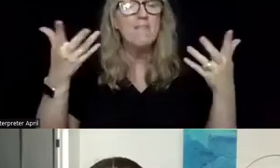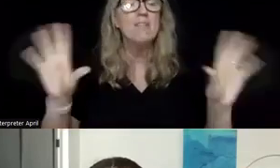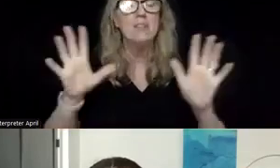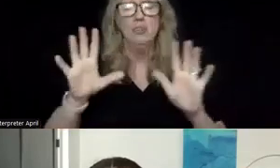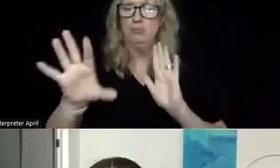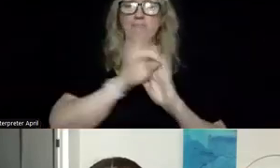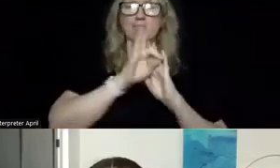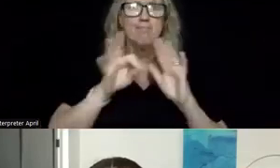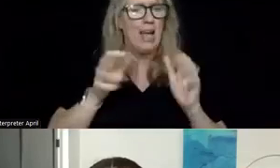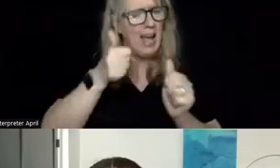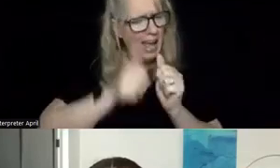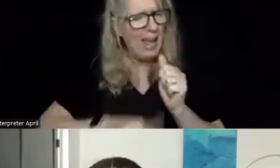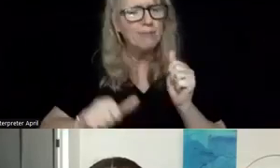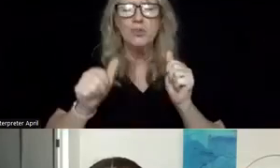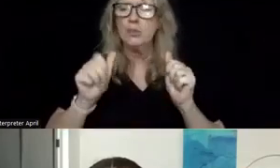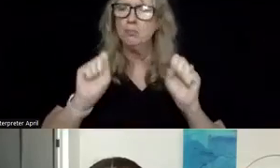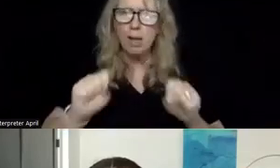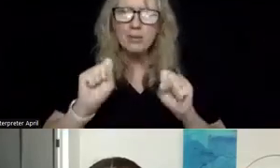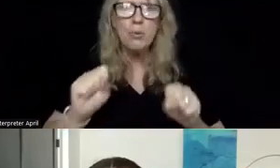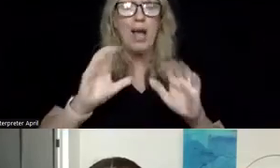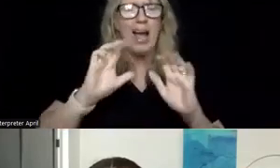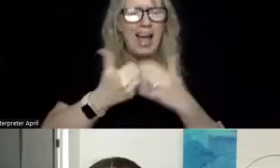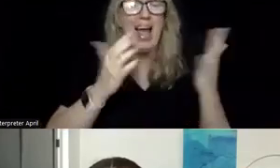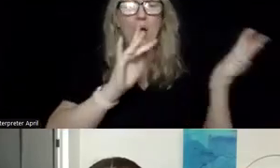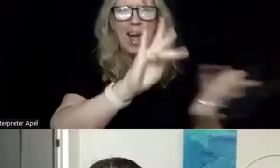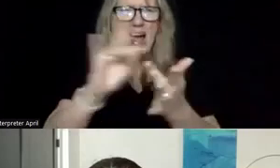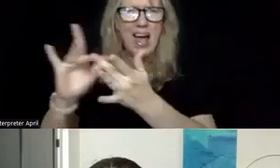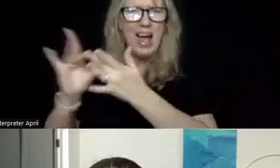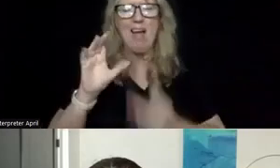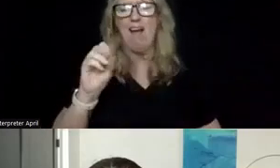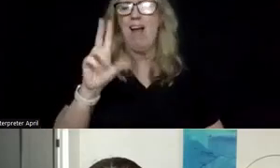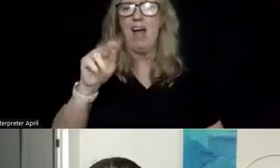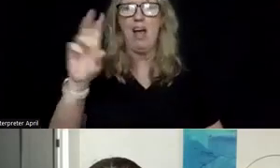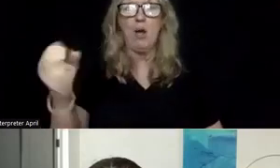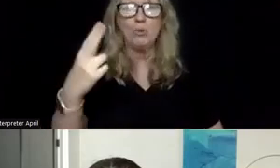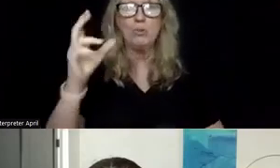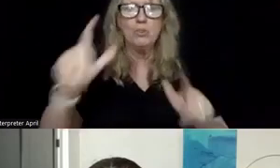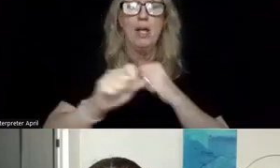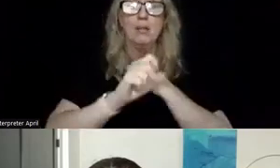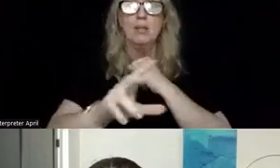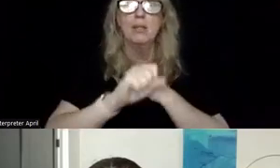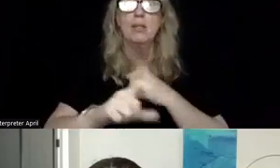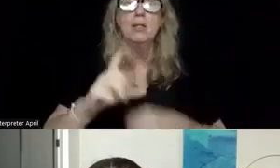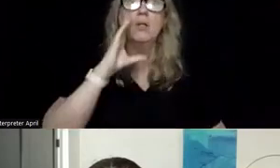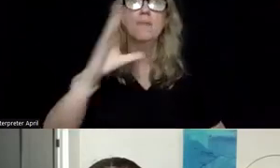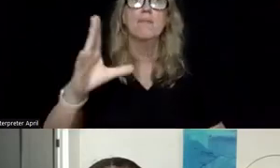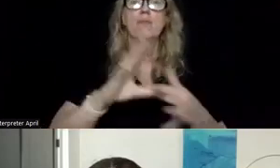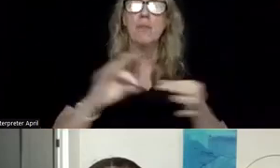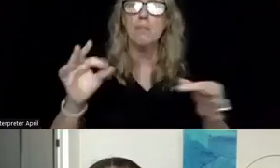use every avenue of outreach that they do to promote the